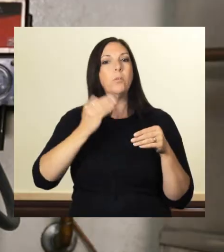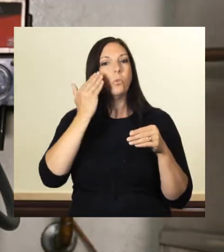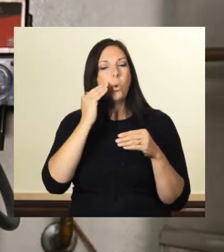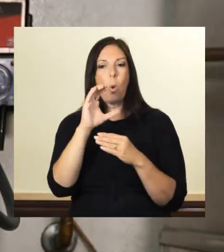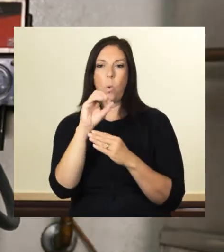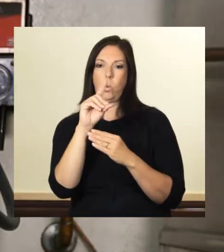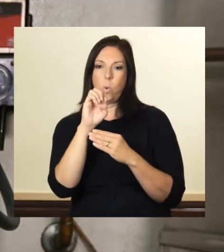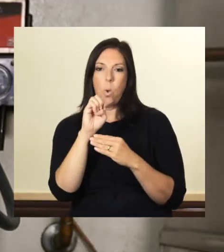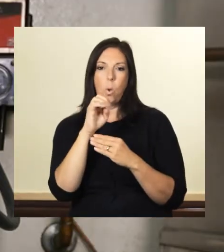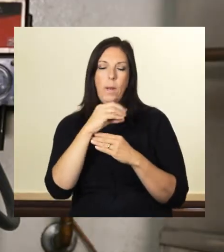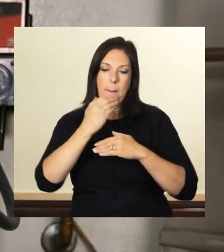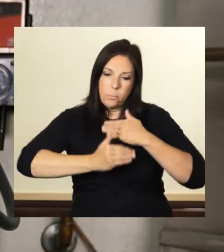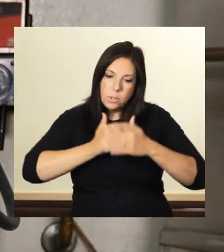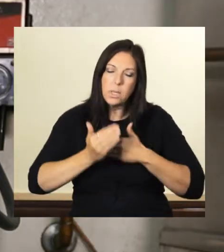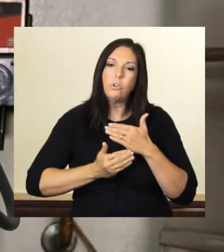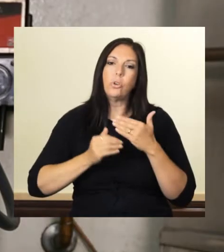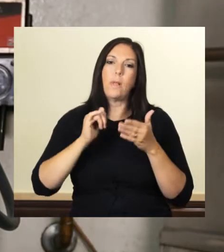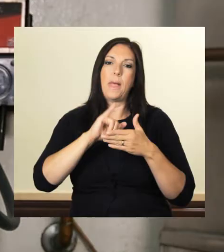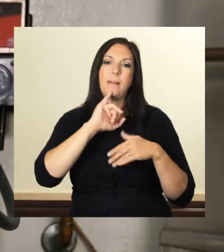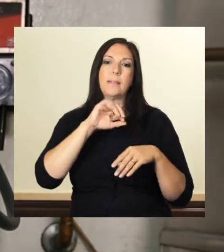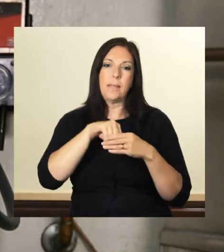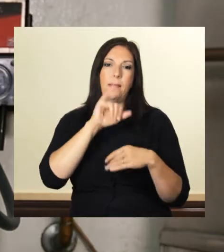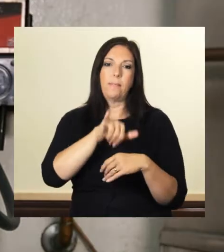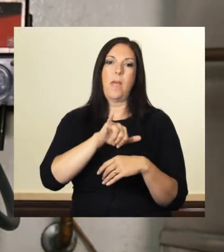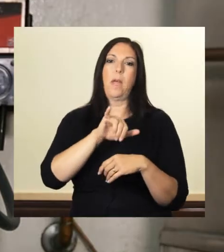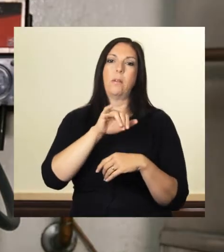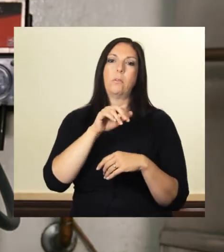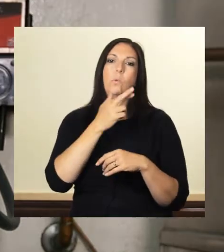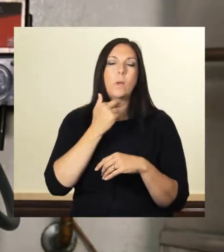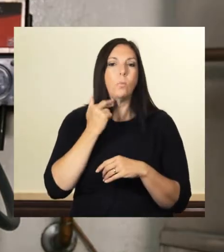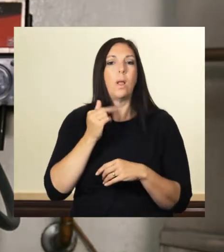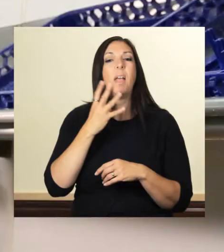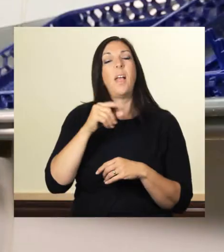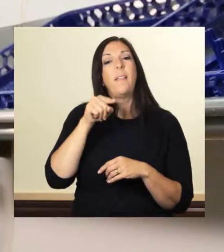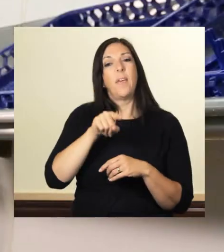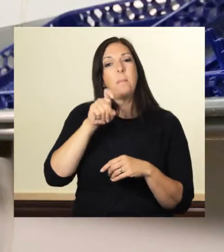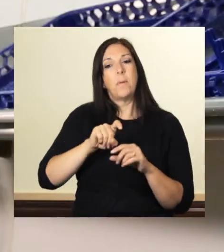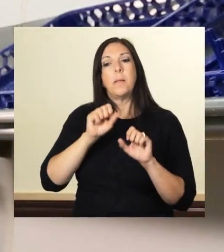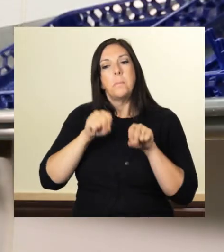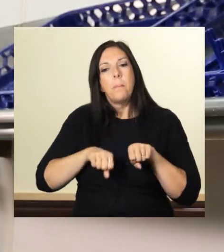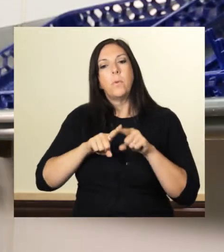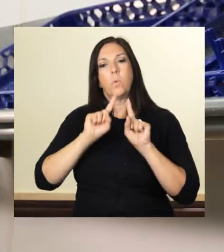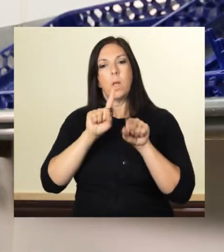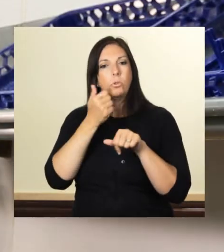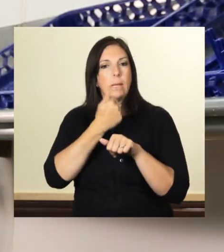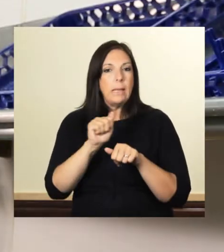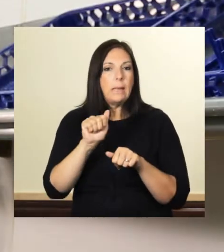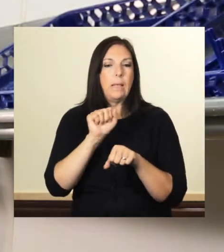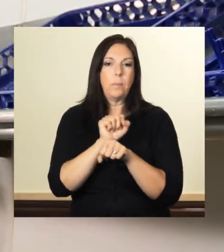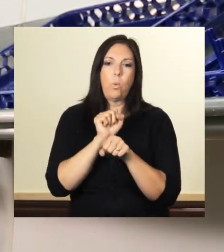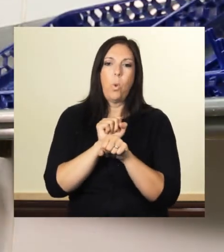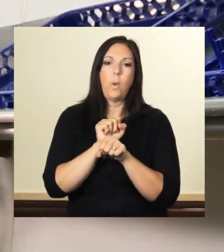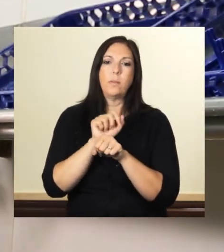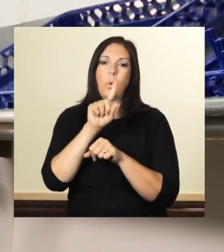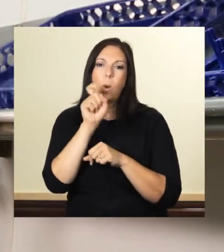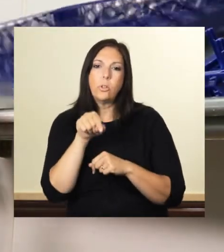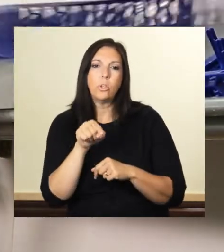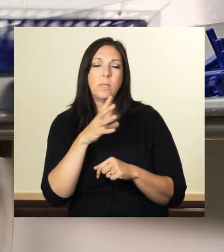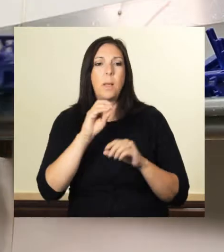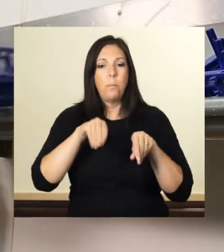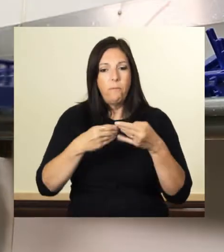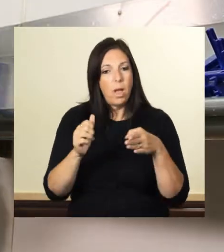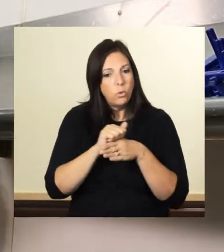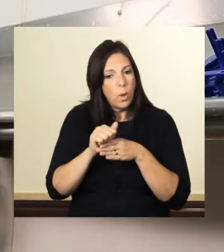code and procedures used in the establishment they should be able to answer all employee questions regarding food safety and